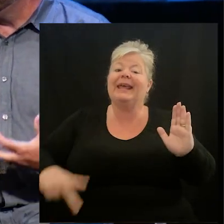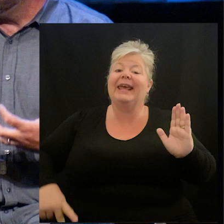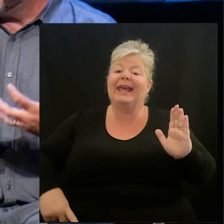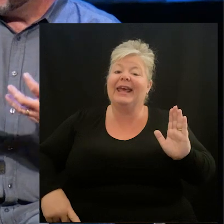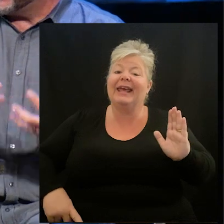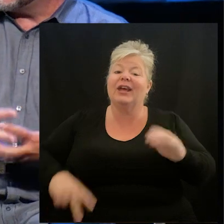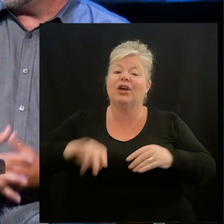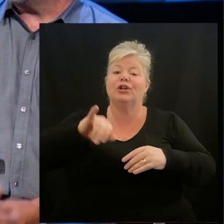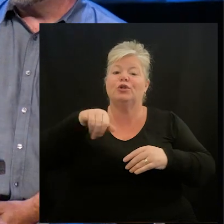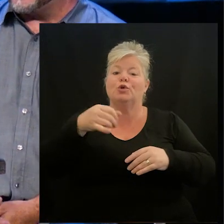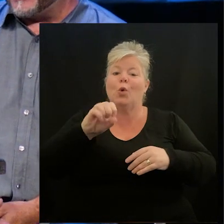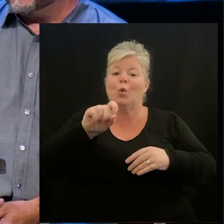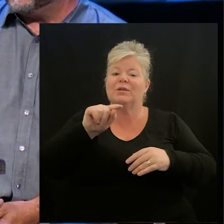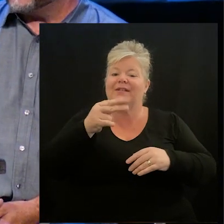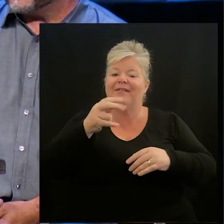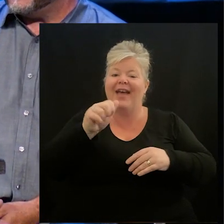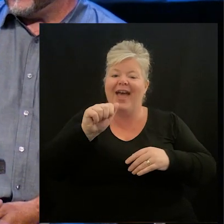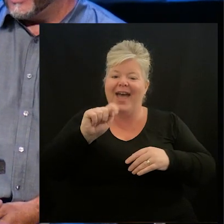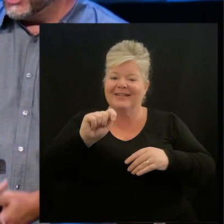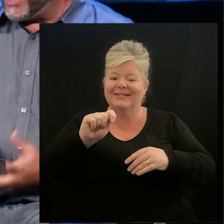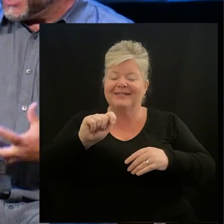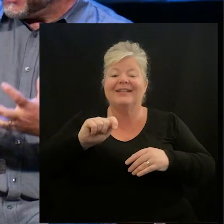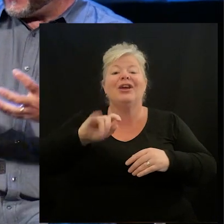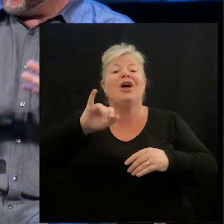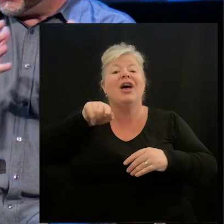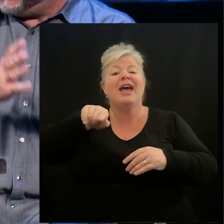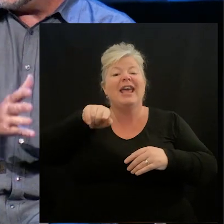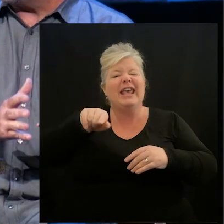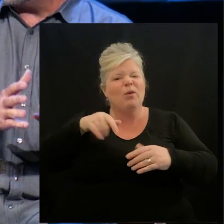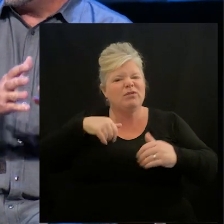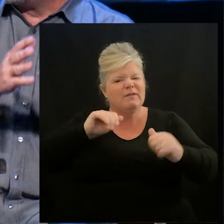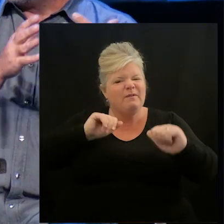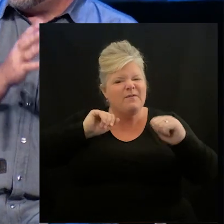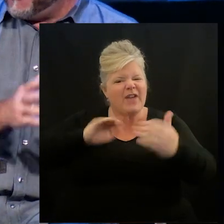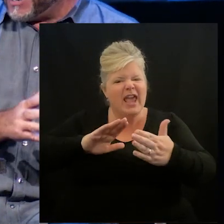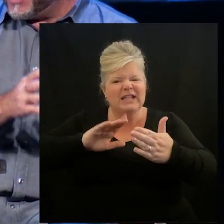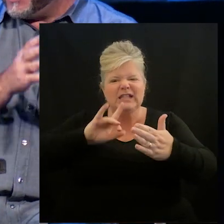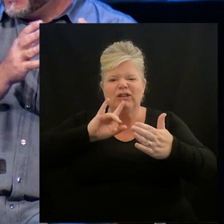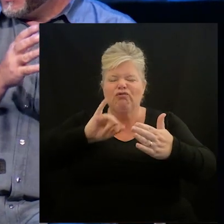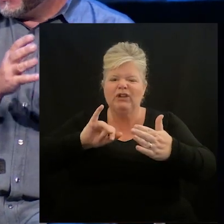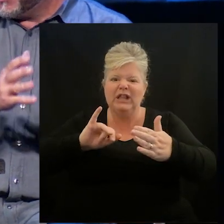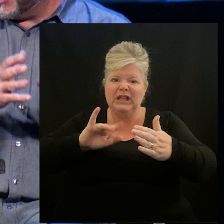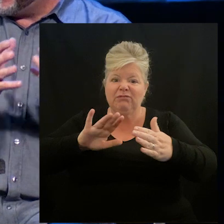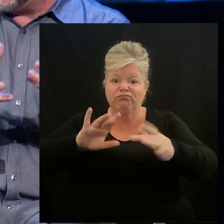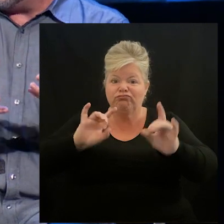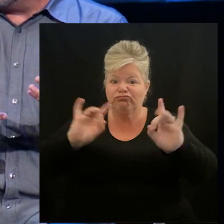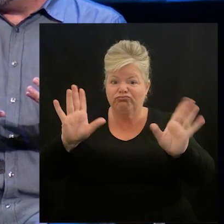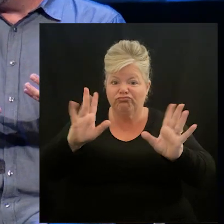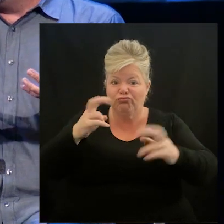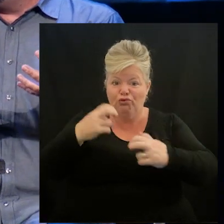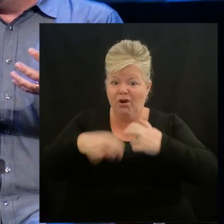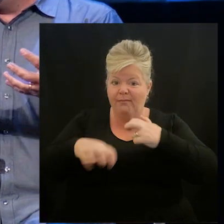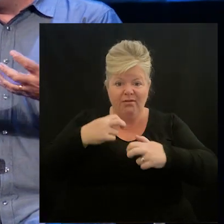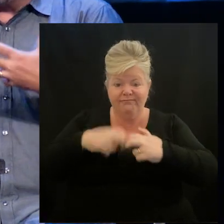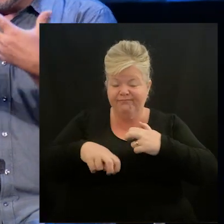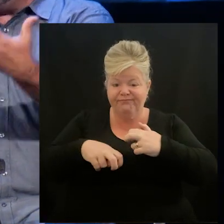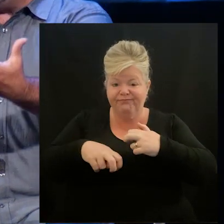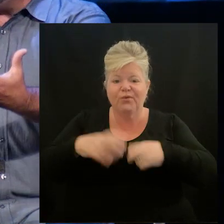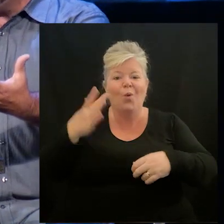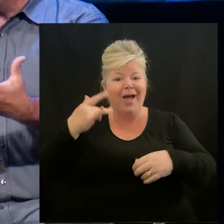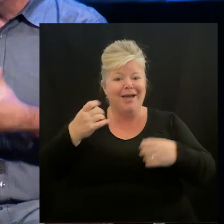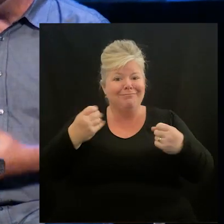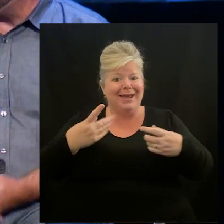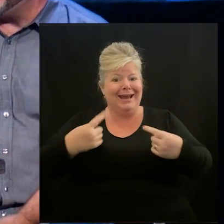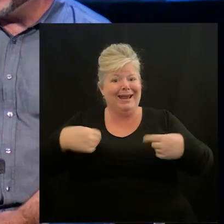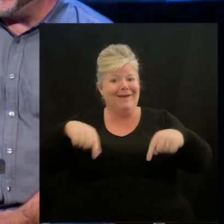name was Jehoshaphat. And Jehoshaphat was facing a very real problem, just like